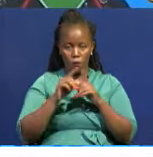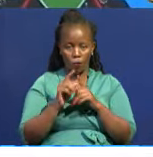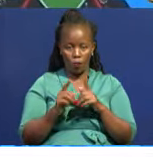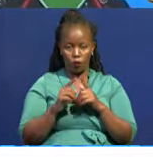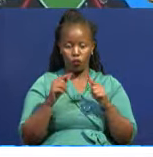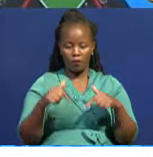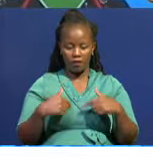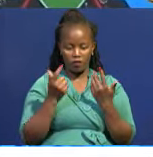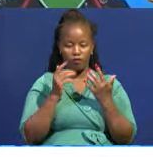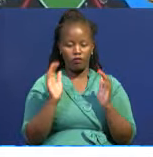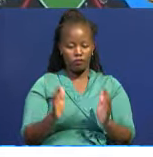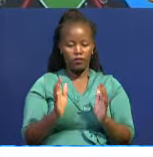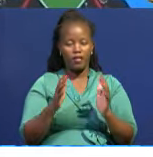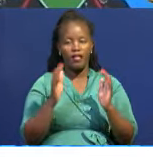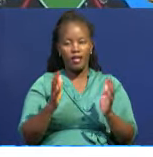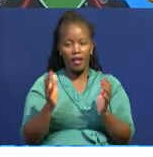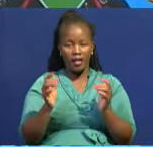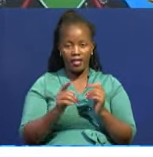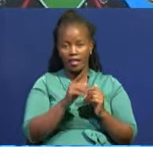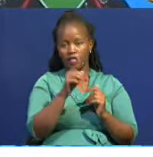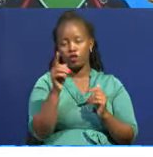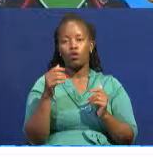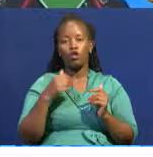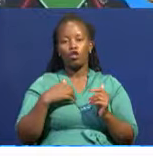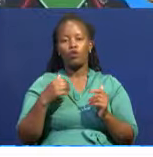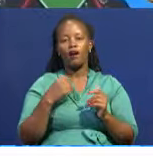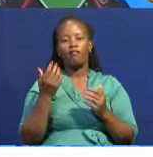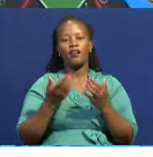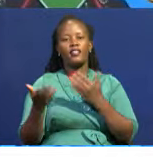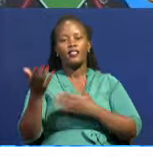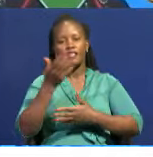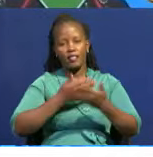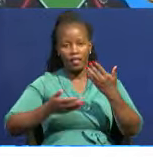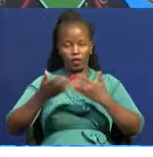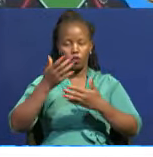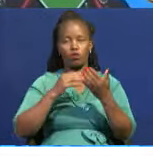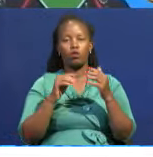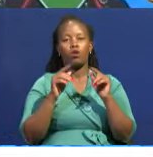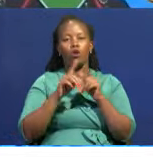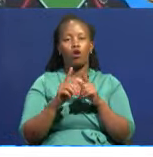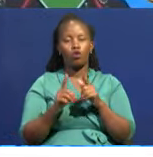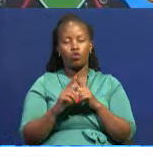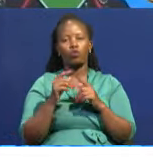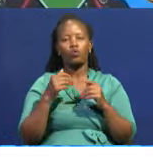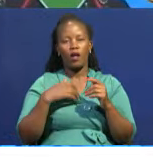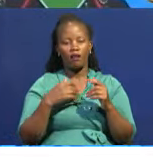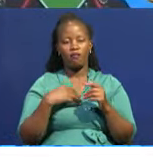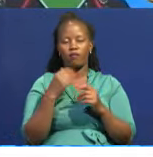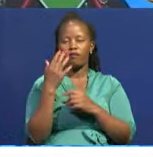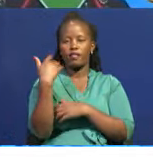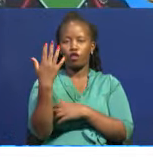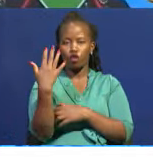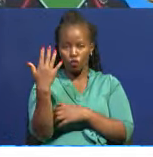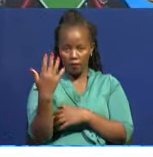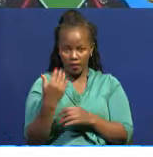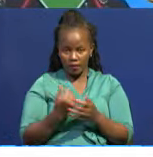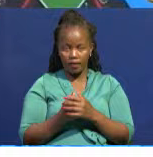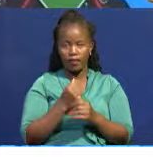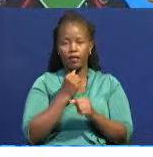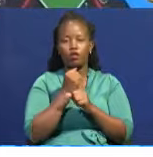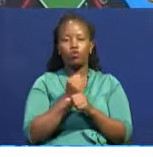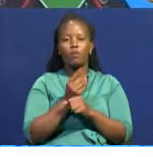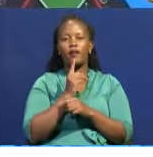you to have a candid discussion and an in-depth interrogation of the document to ensure that the